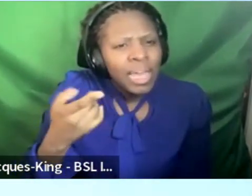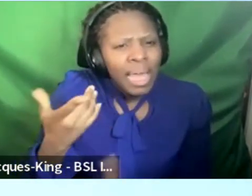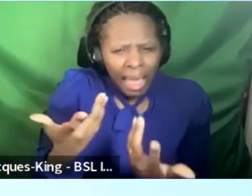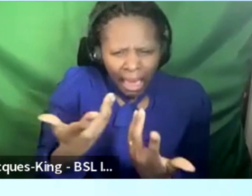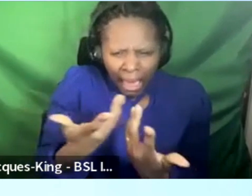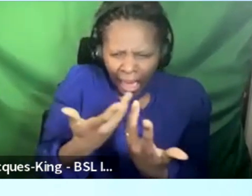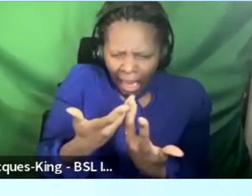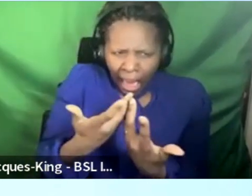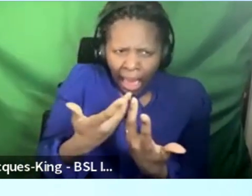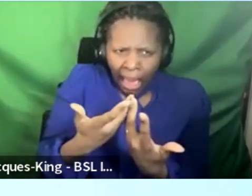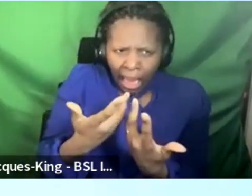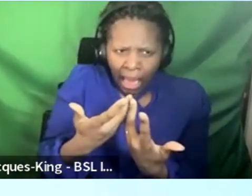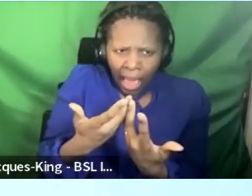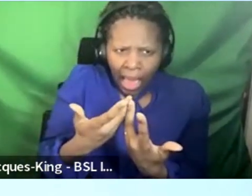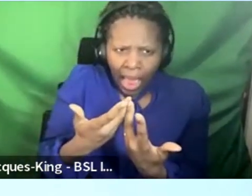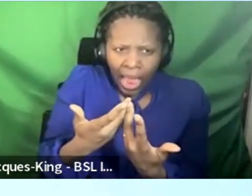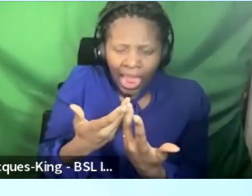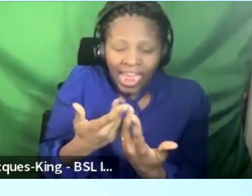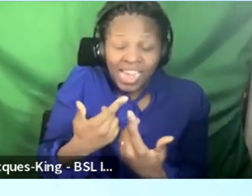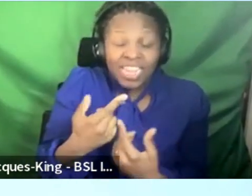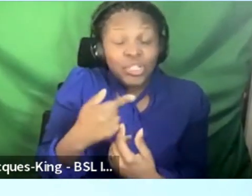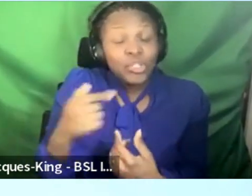is, I believe at 19 is,